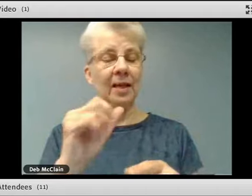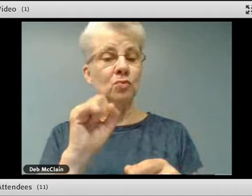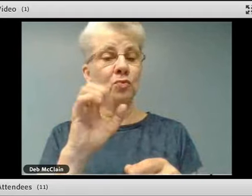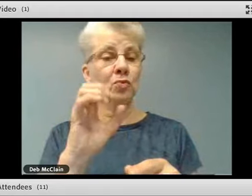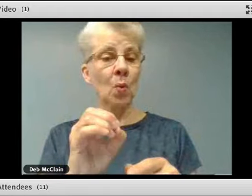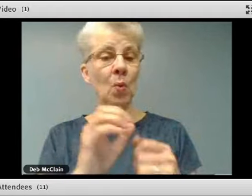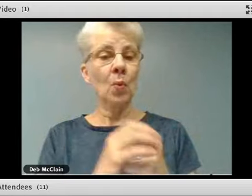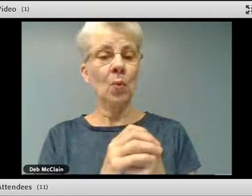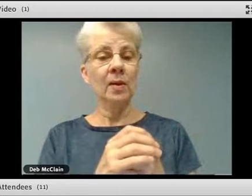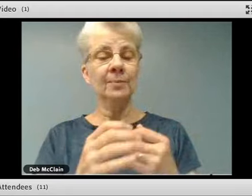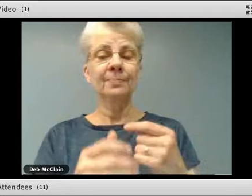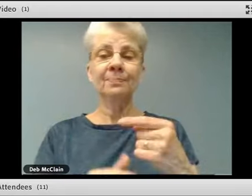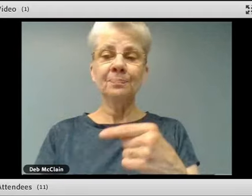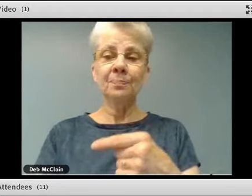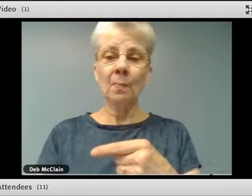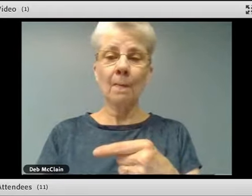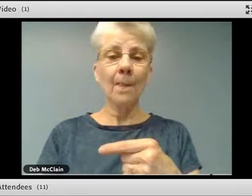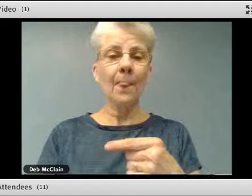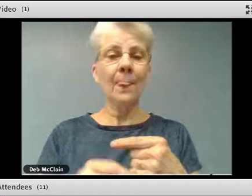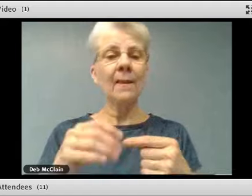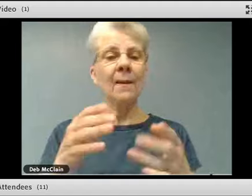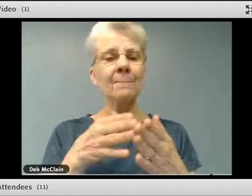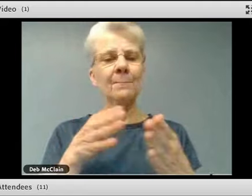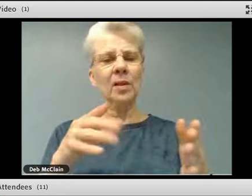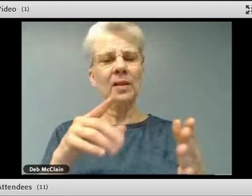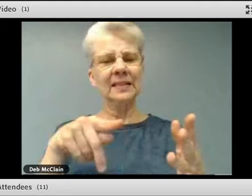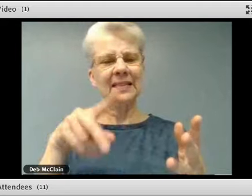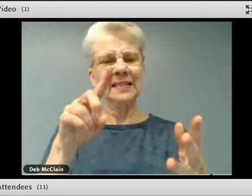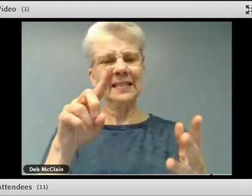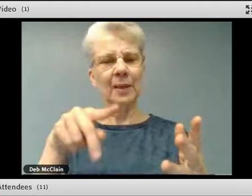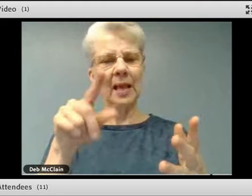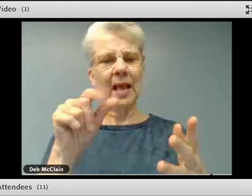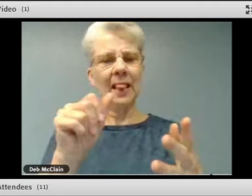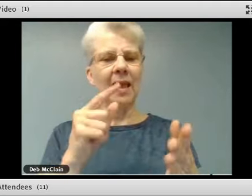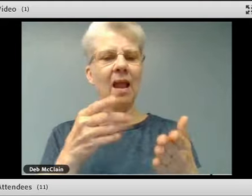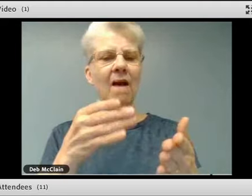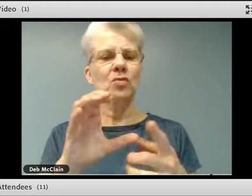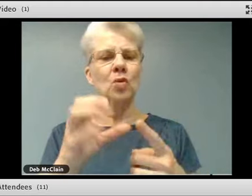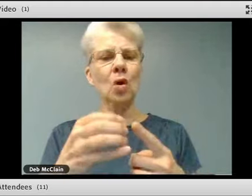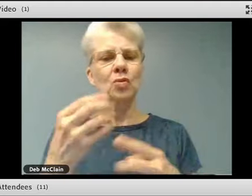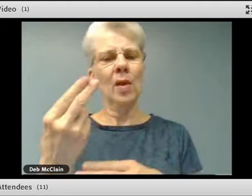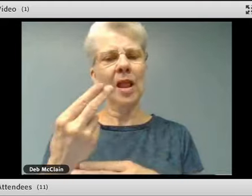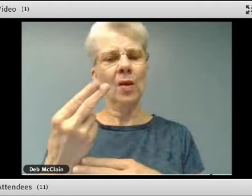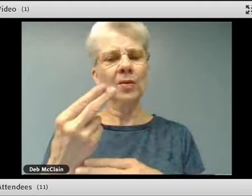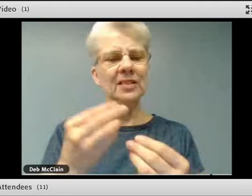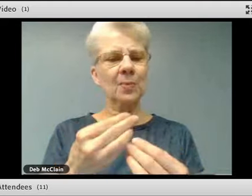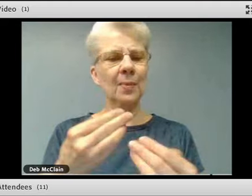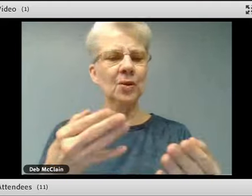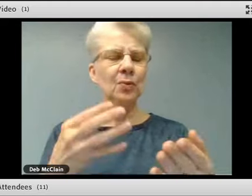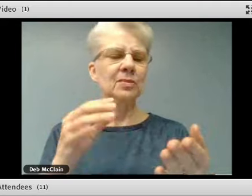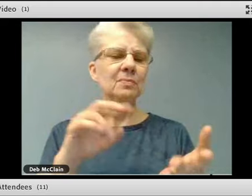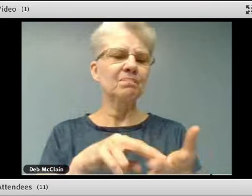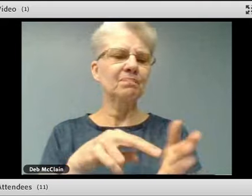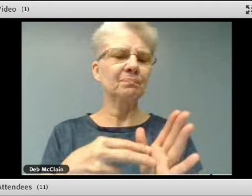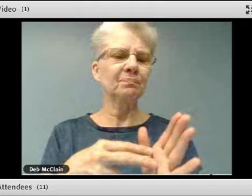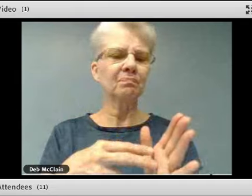So broadly, DPLA offers cultural heritage materials. So